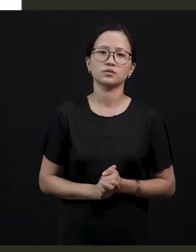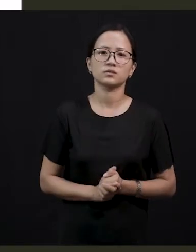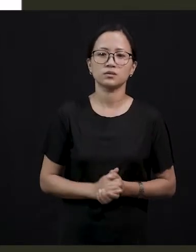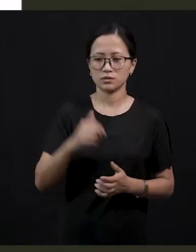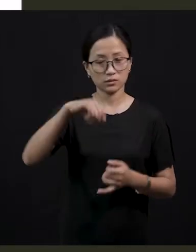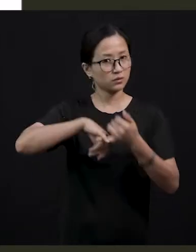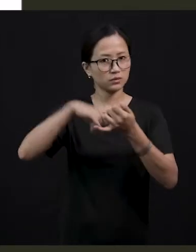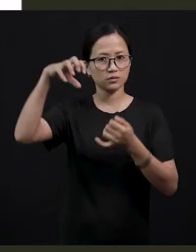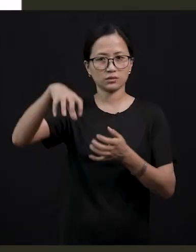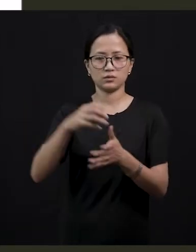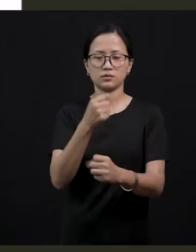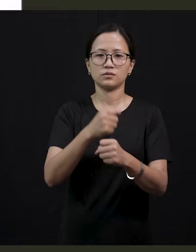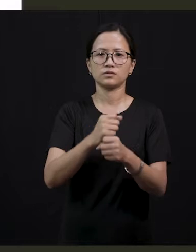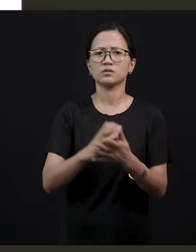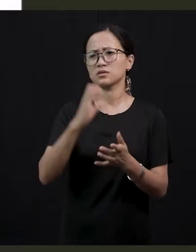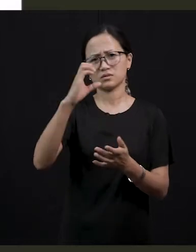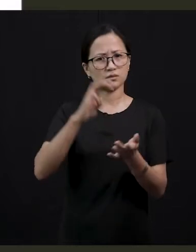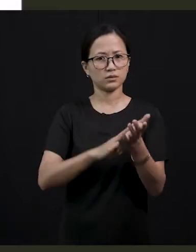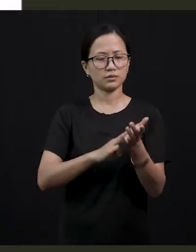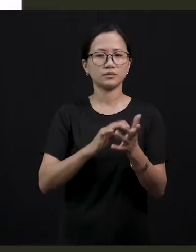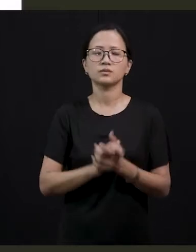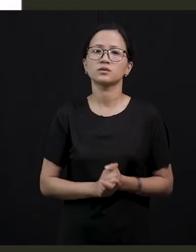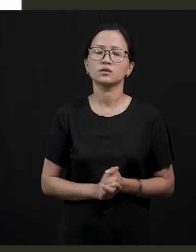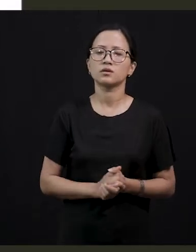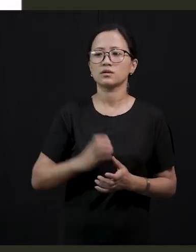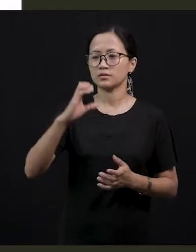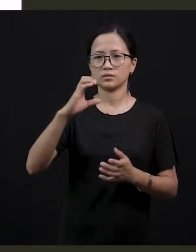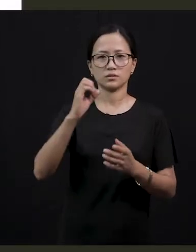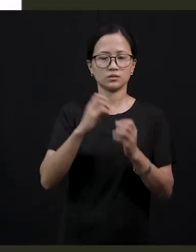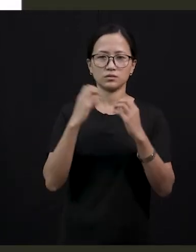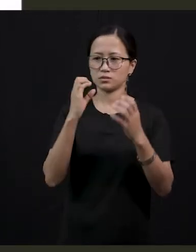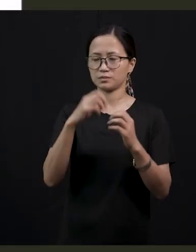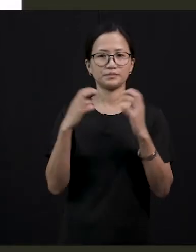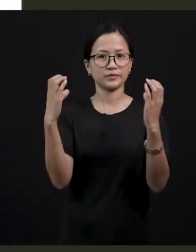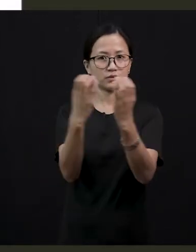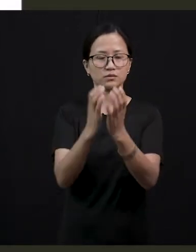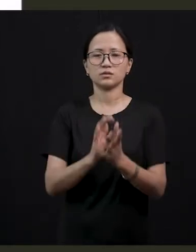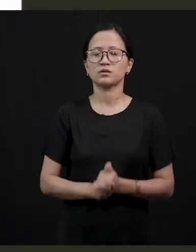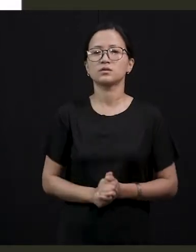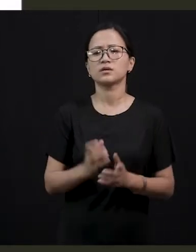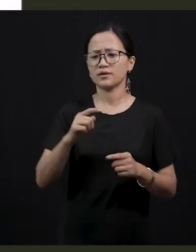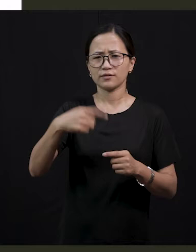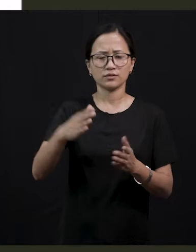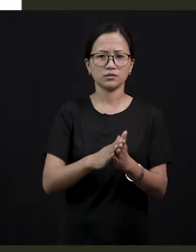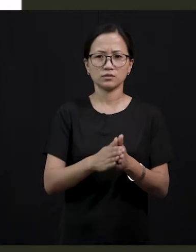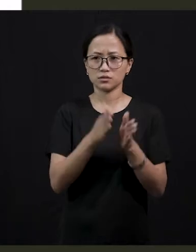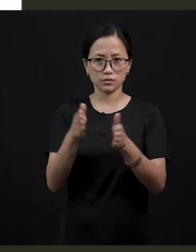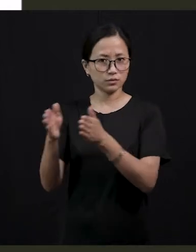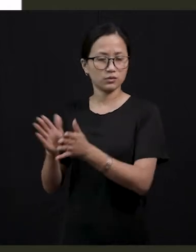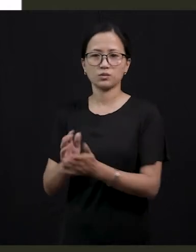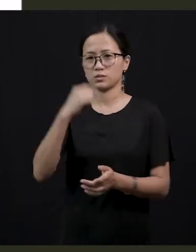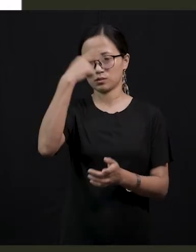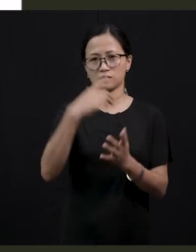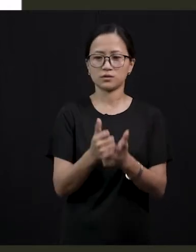in a state government, it is going to be your chief minister and his council of ministers, and everybody in the departmental who are the